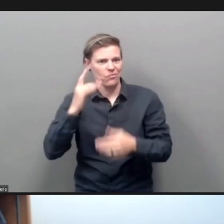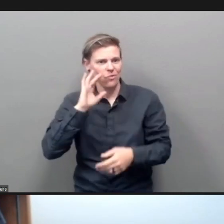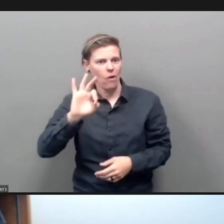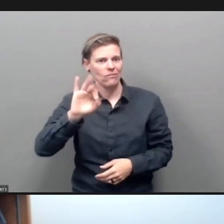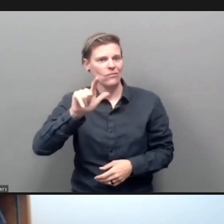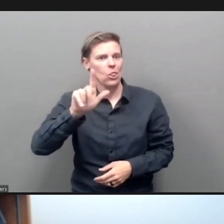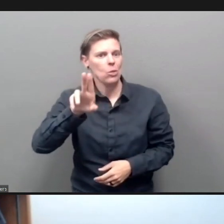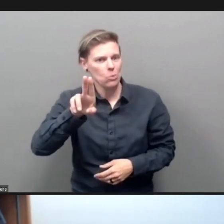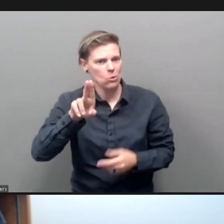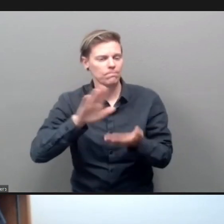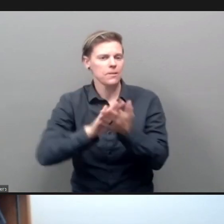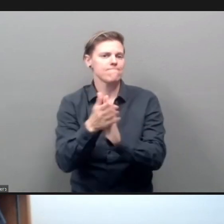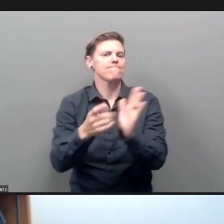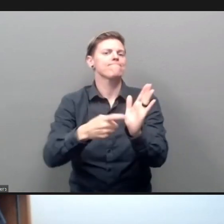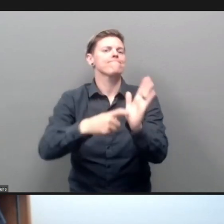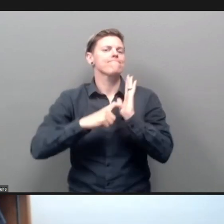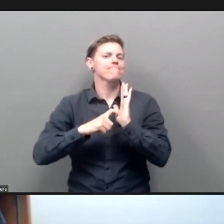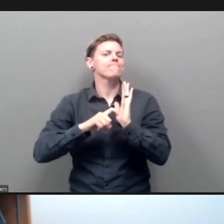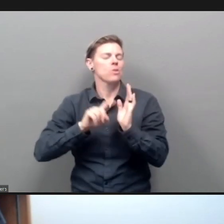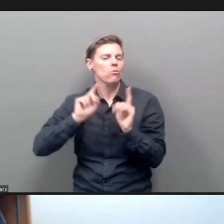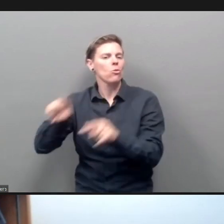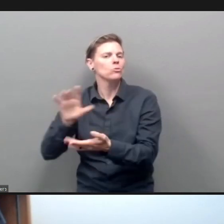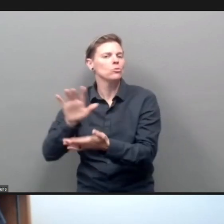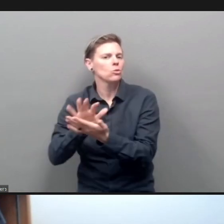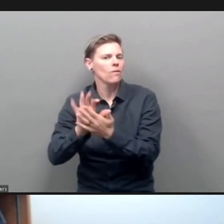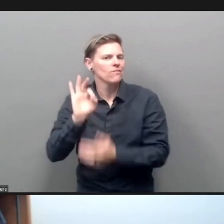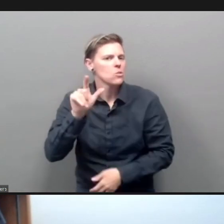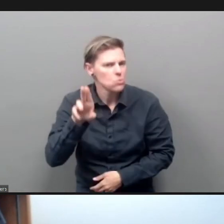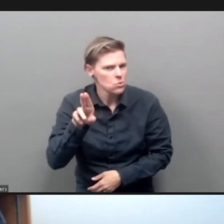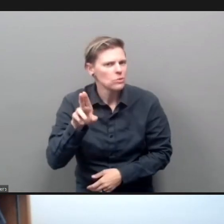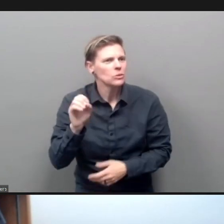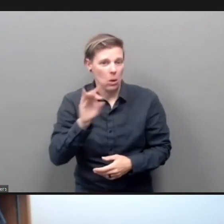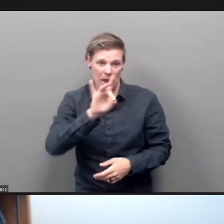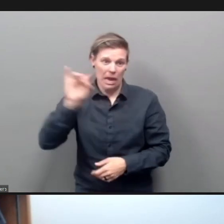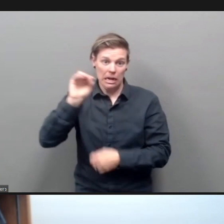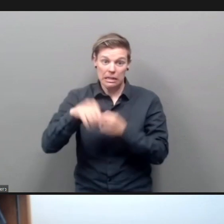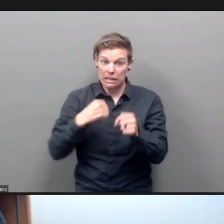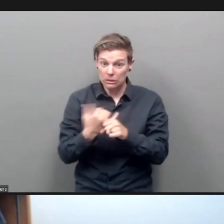for attending school. So we just don't know. I mean,